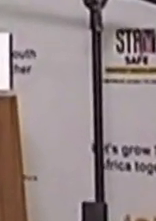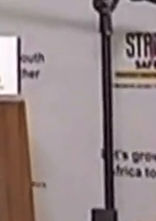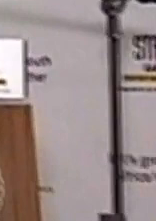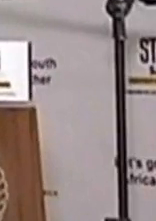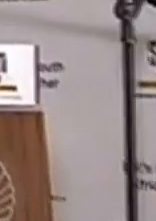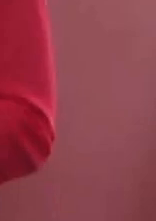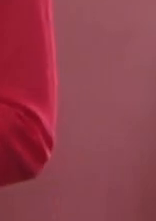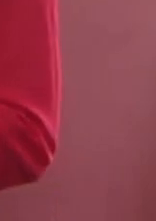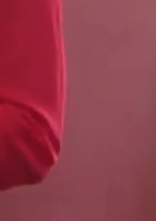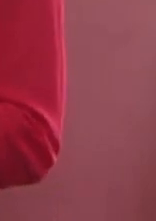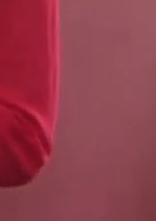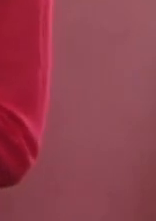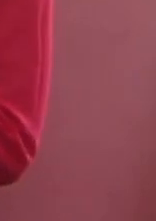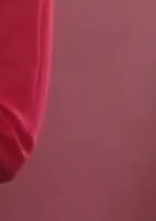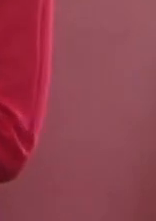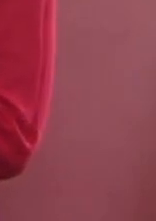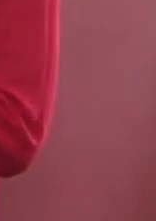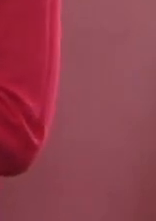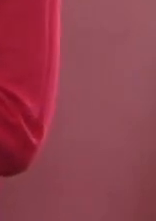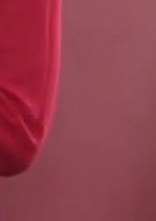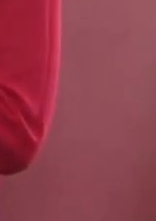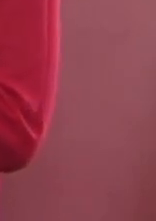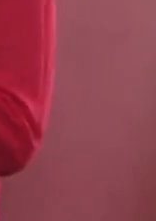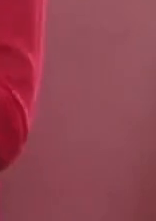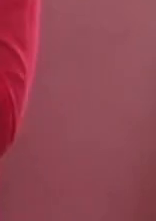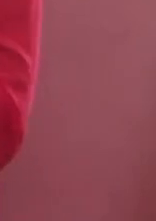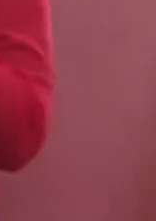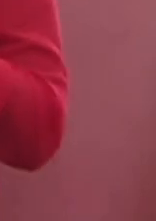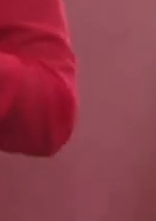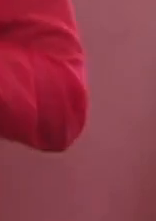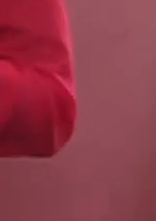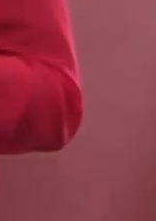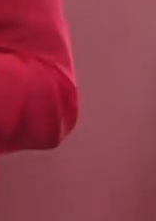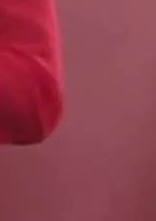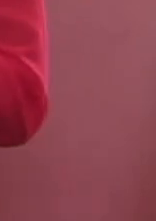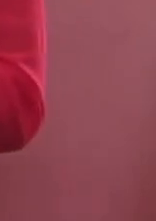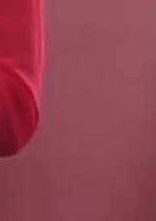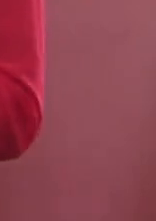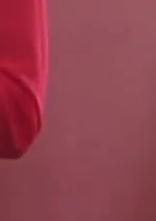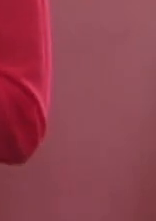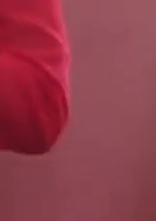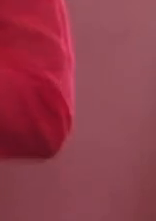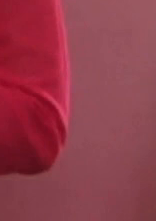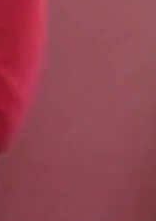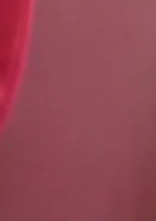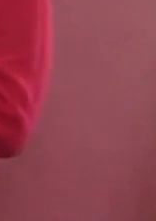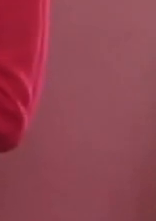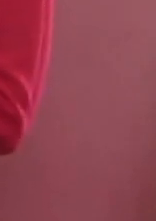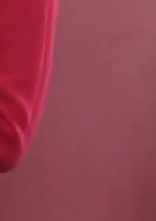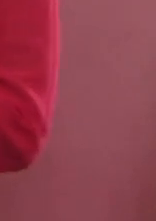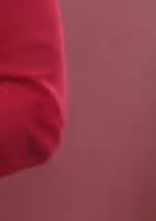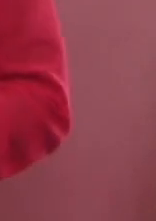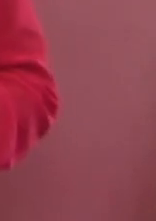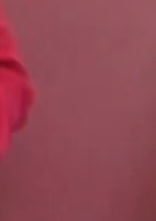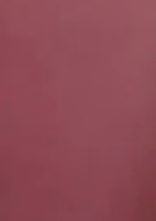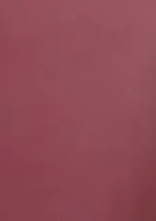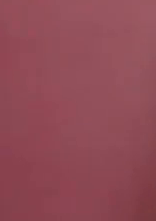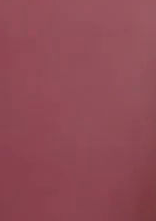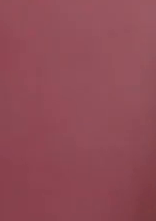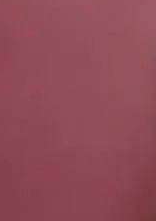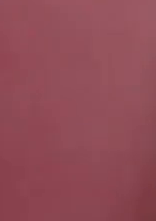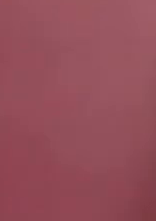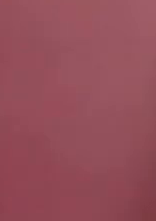Section 6 of the Constitution and the national official languages, recognising the South African Sign Language as